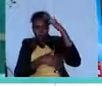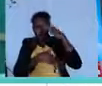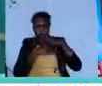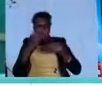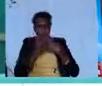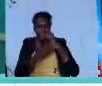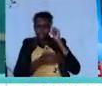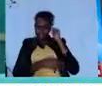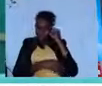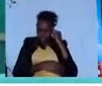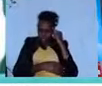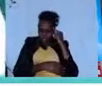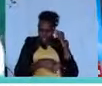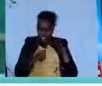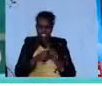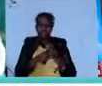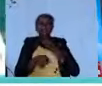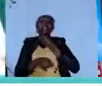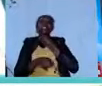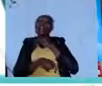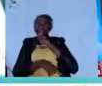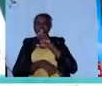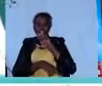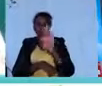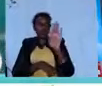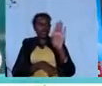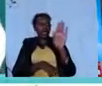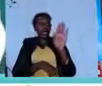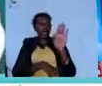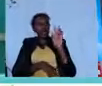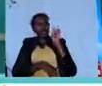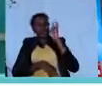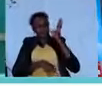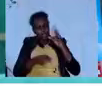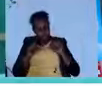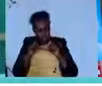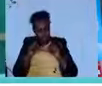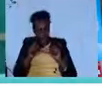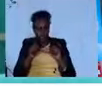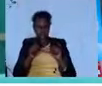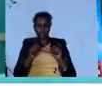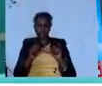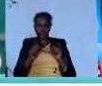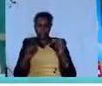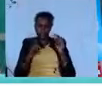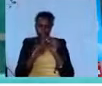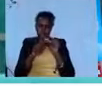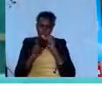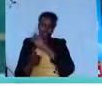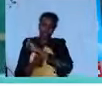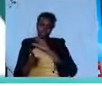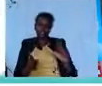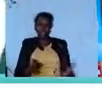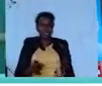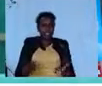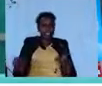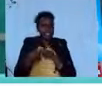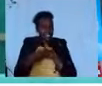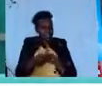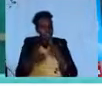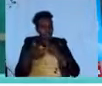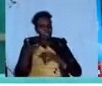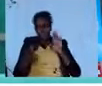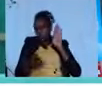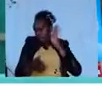thoughts, all your desires and actions would be continued by the word of God. And that is what you will